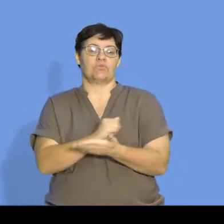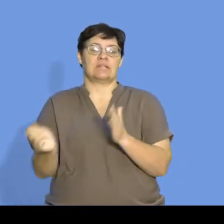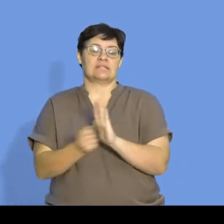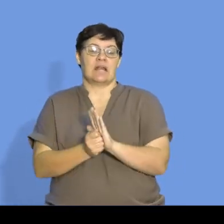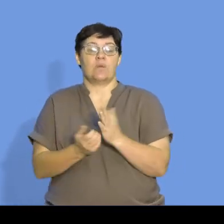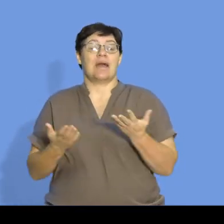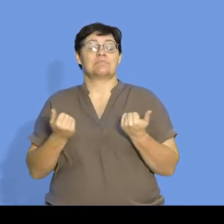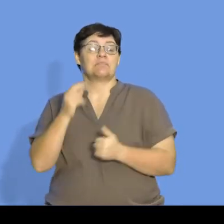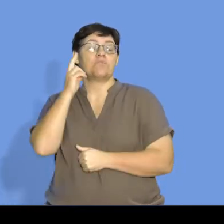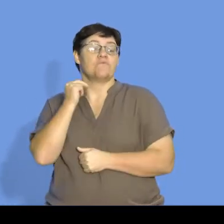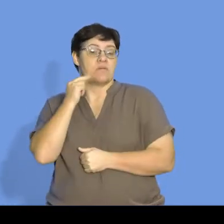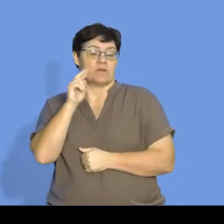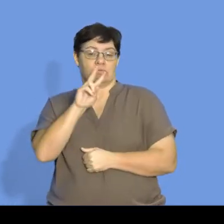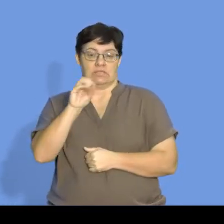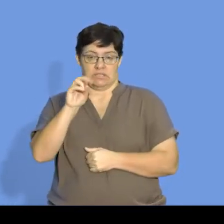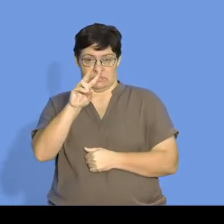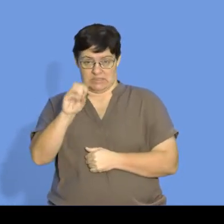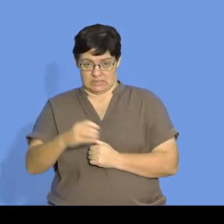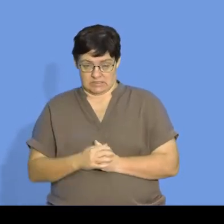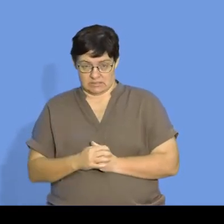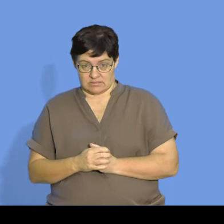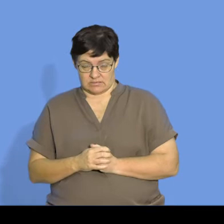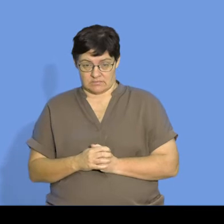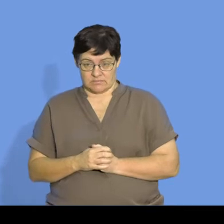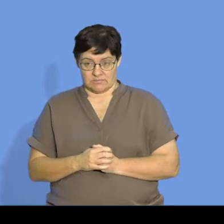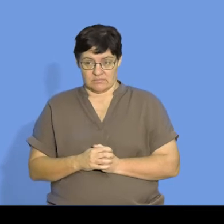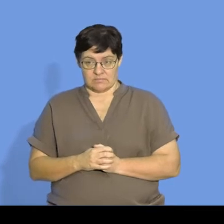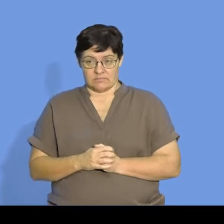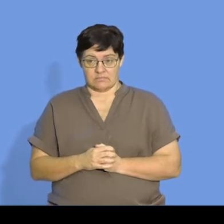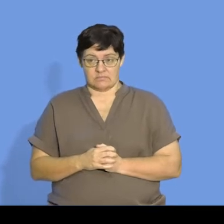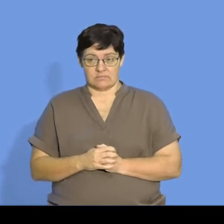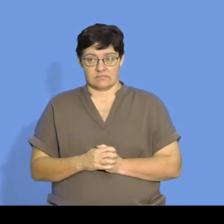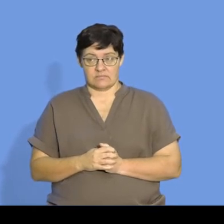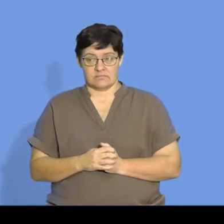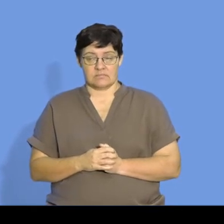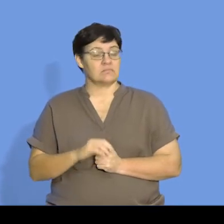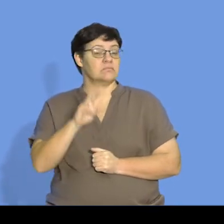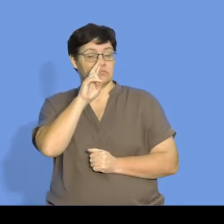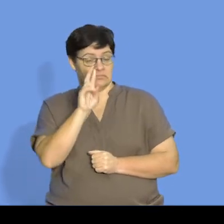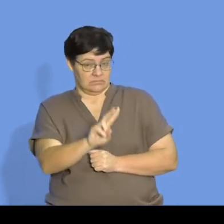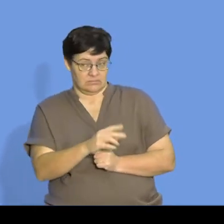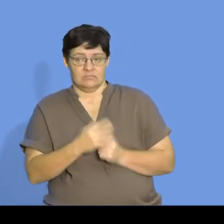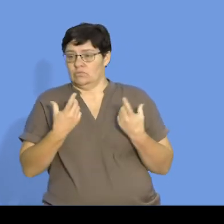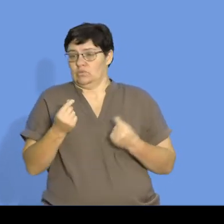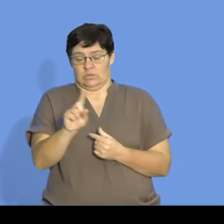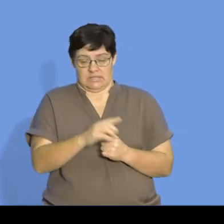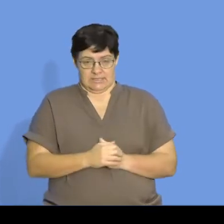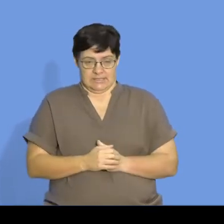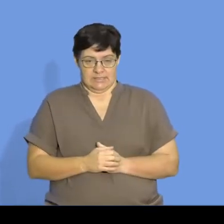sales expected in November 2020. So that's our calculation. Watch, this is what we do.